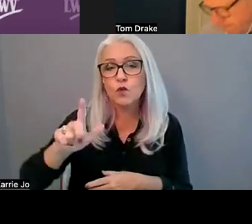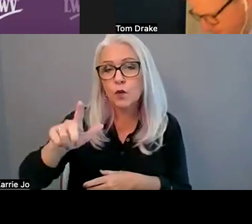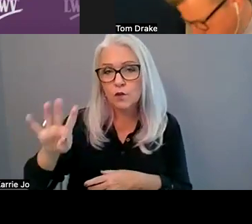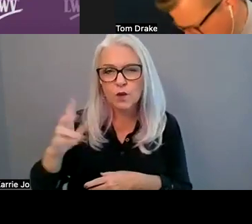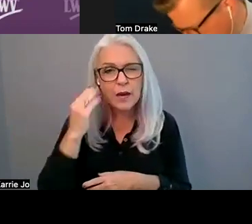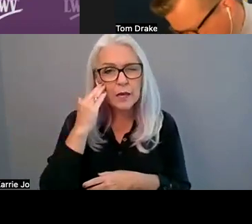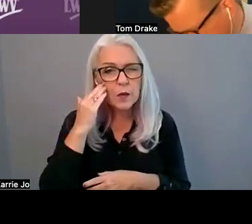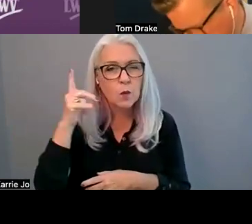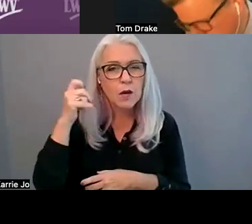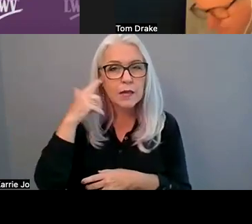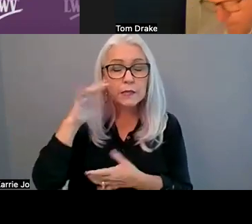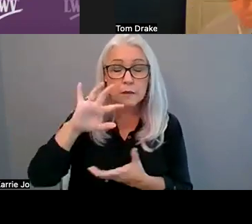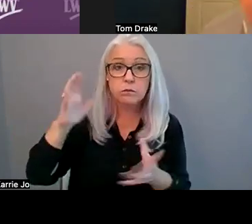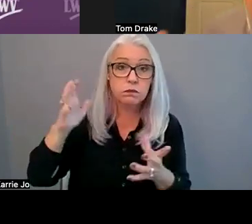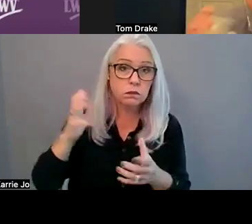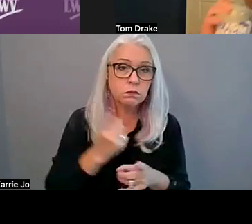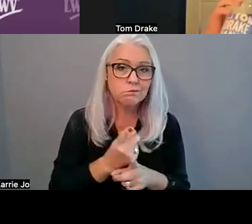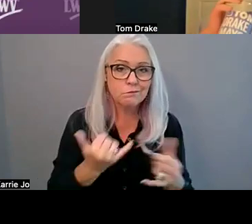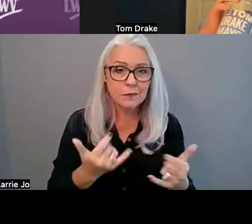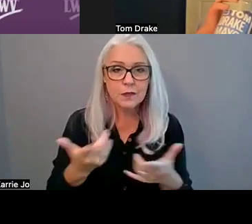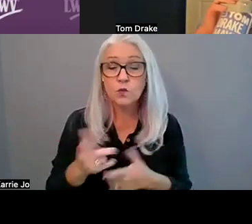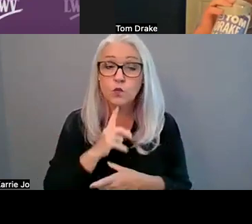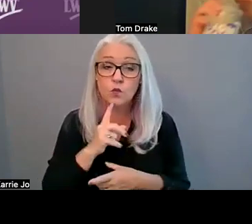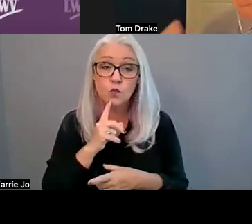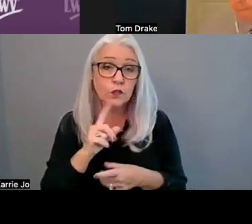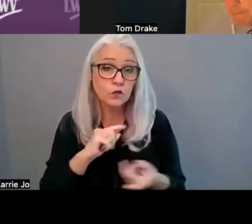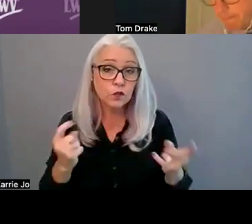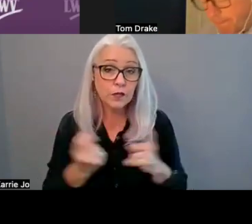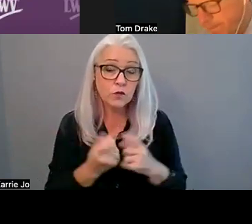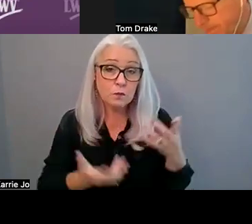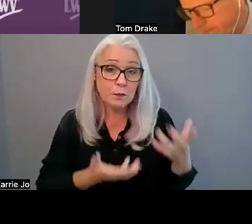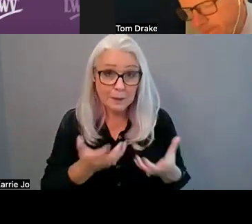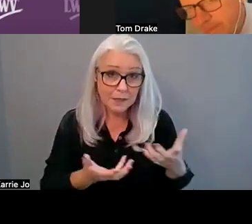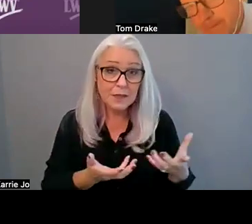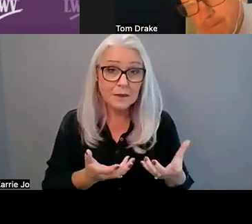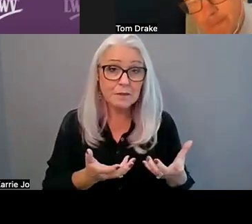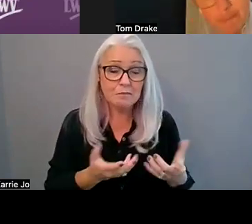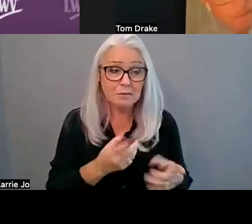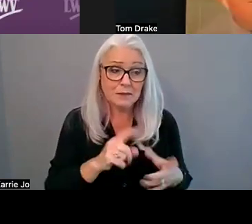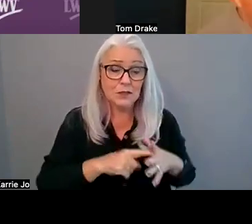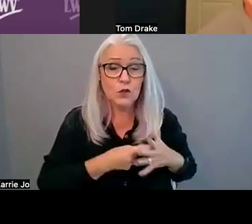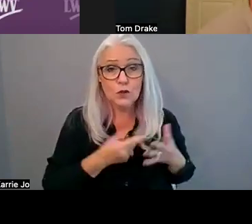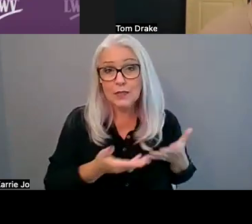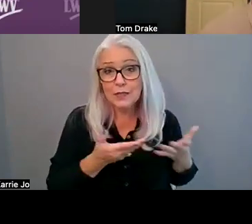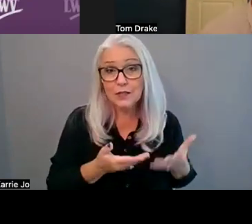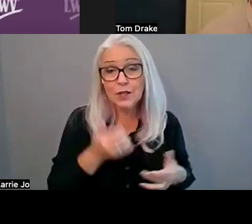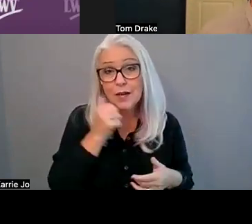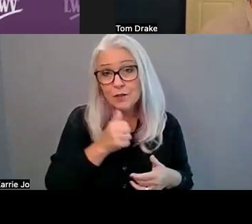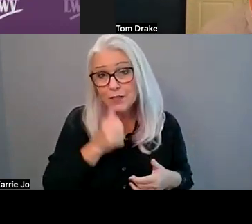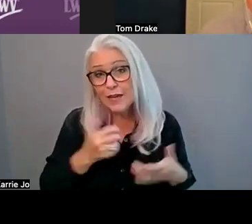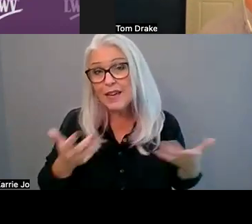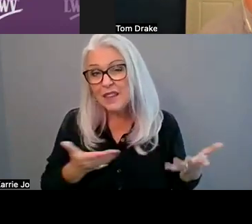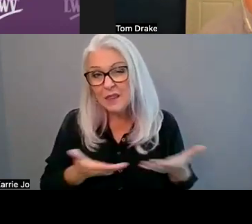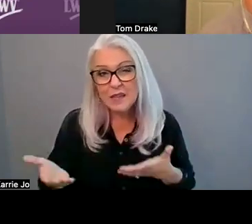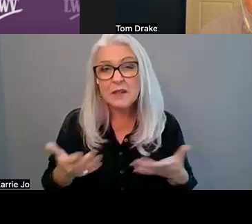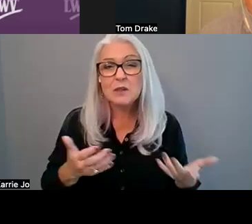real change starts here at home. Local government might not make headlines, but it shapes our daily lives, from keeping our kids safe walking to